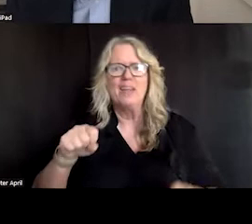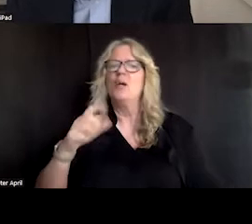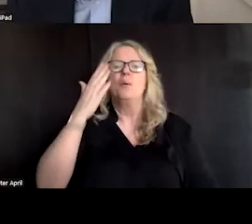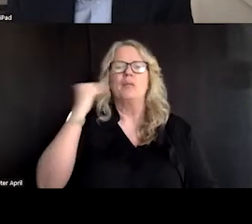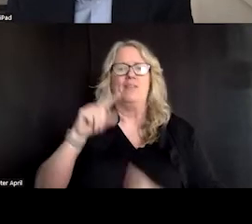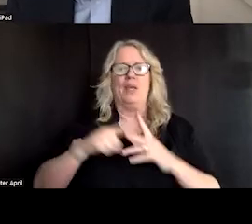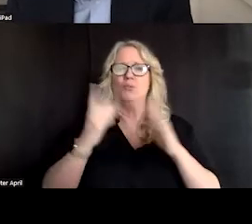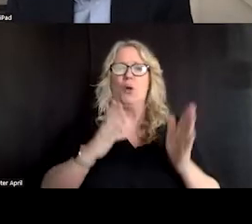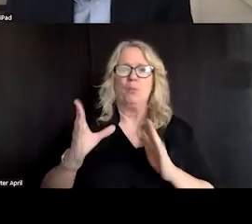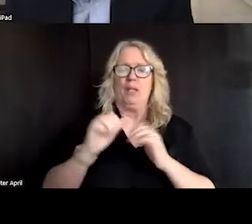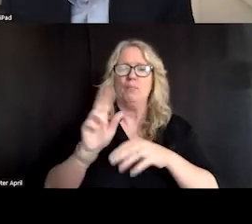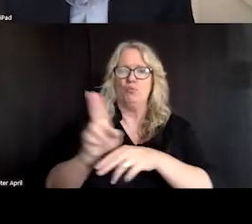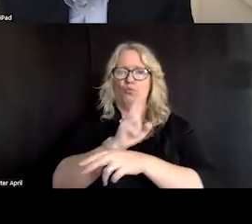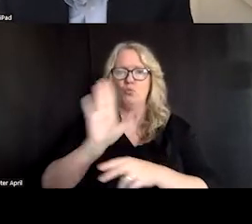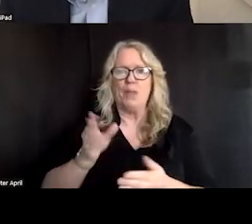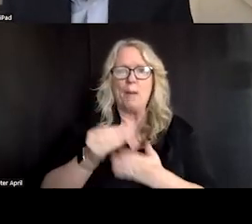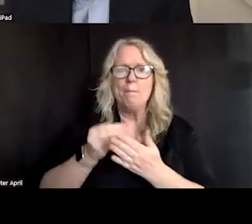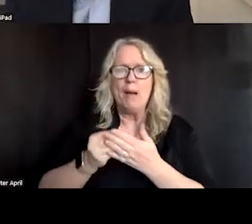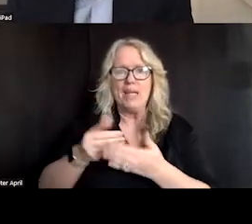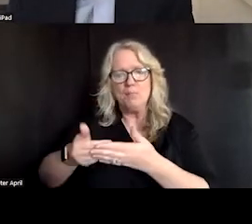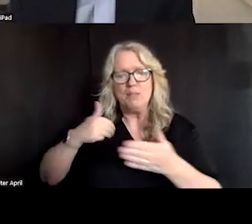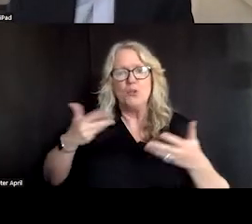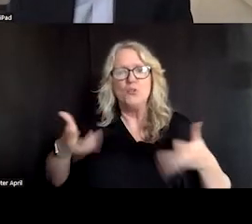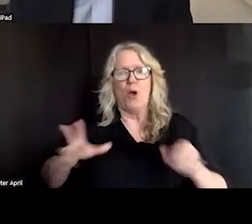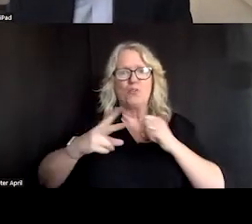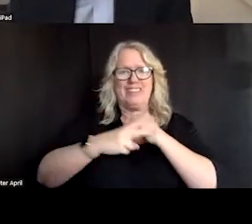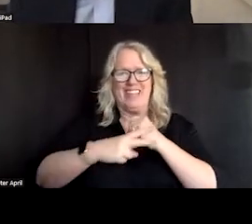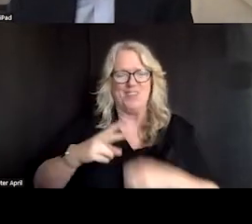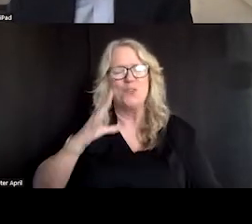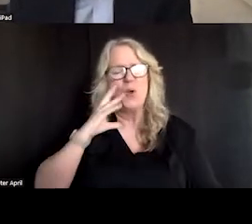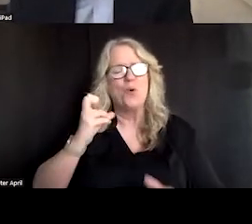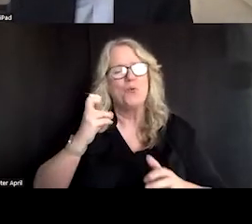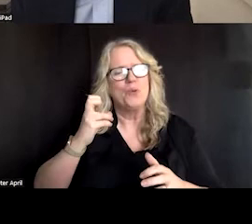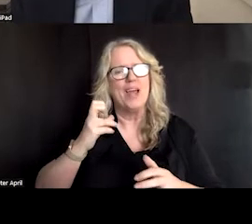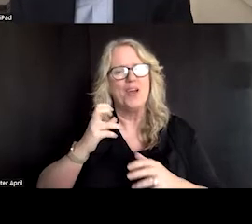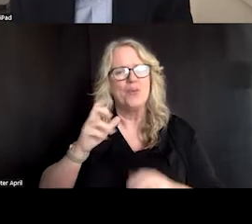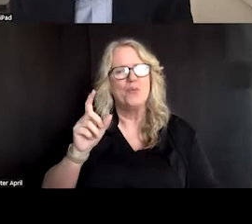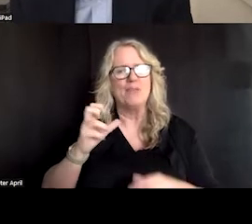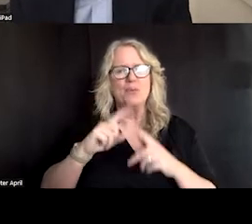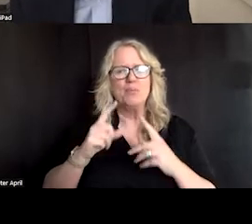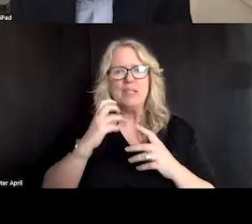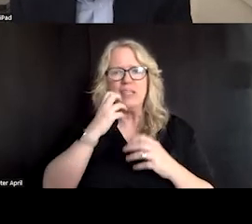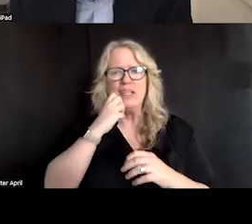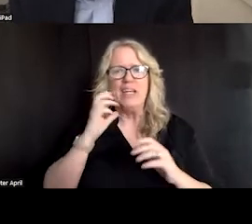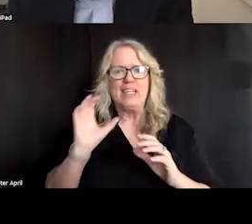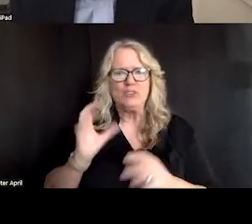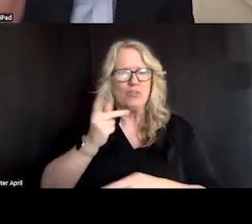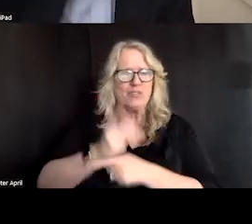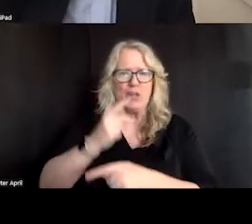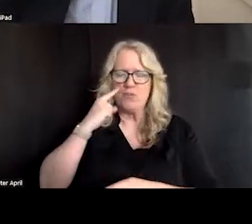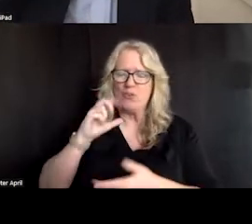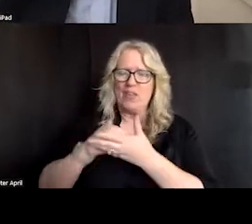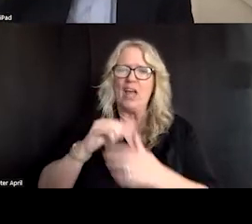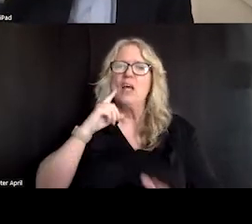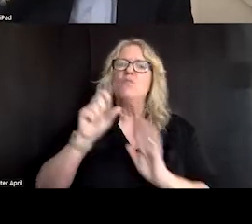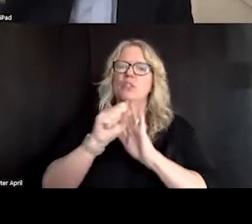start planning on how to use that money before you've saved it. So we do have to be very conservative in that way.